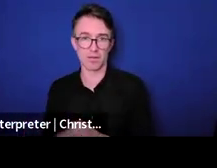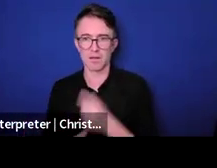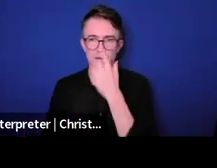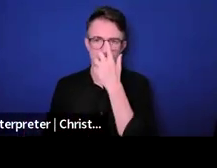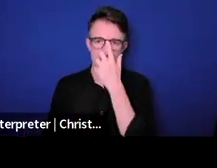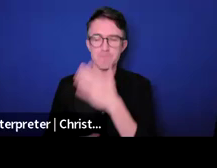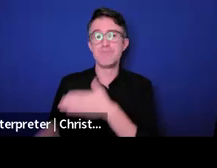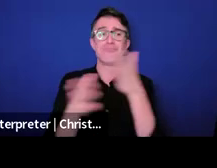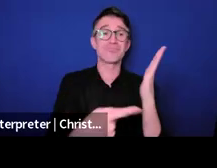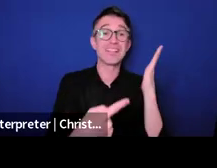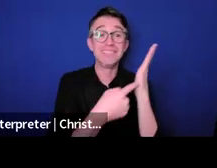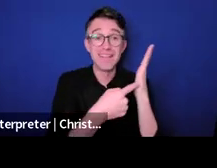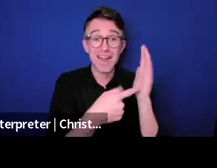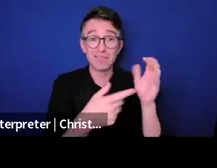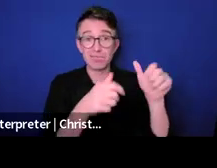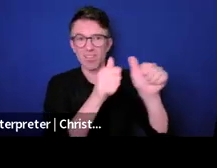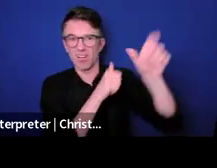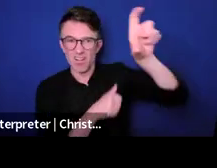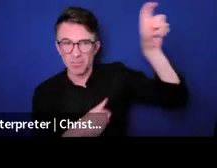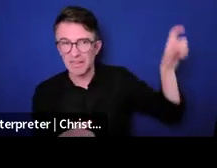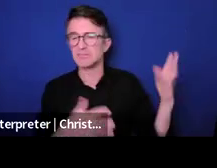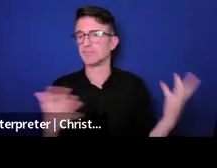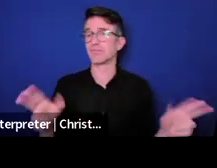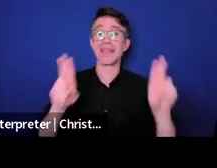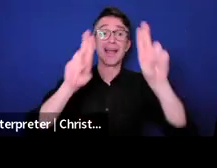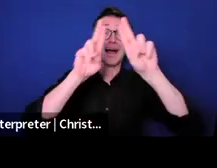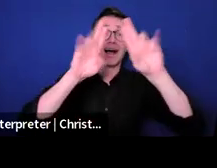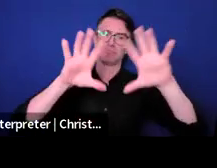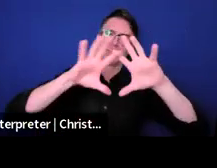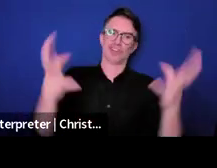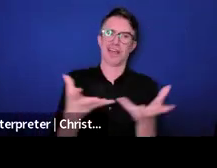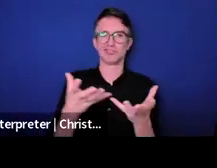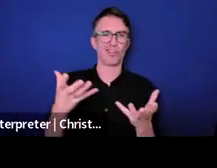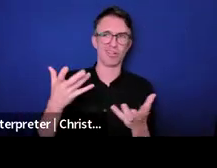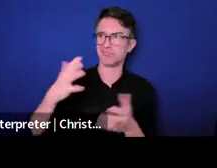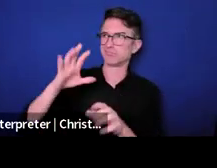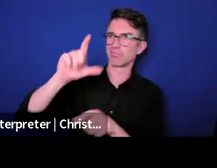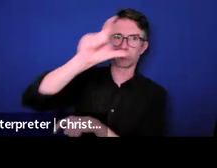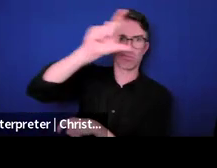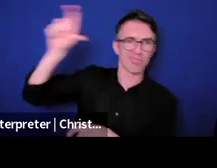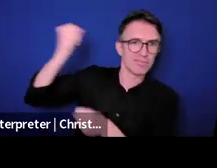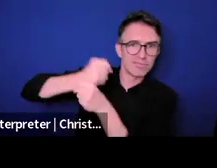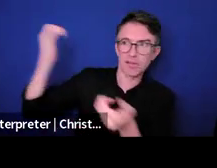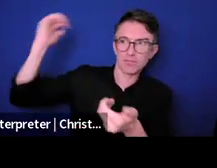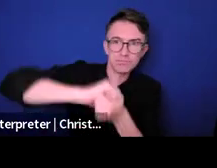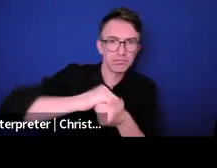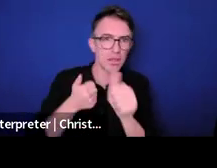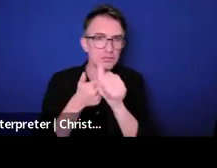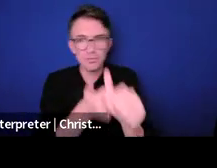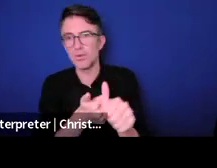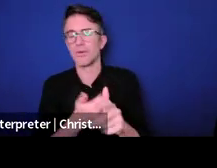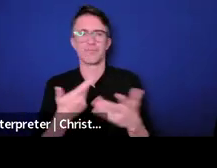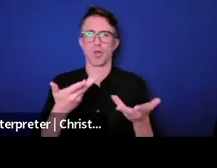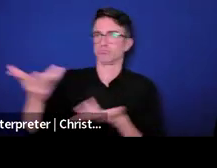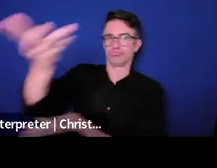of interventions or providing advice. There's also private service providers of, for example, childcare or older care.